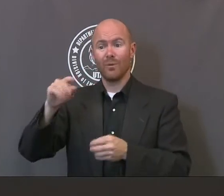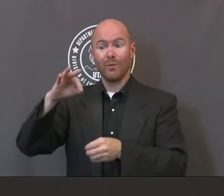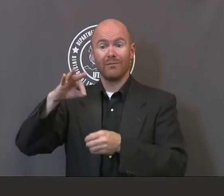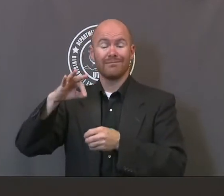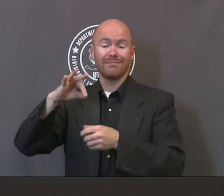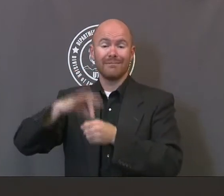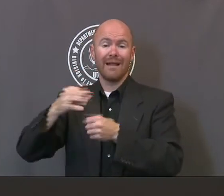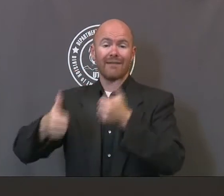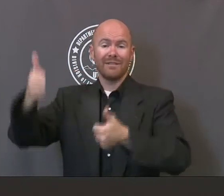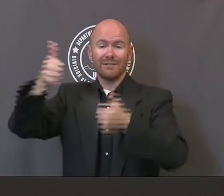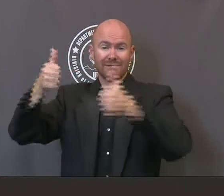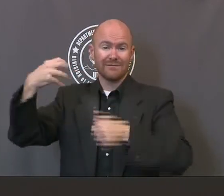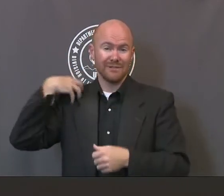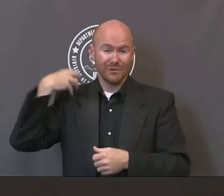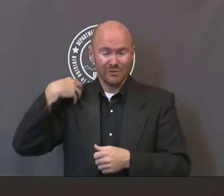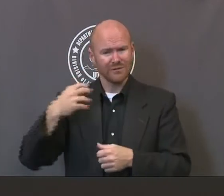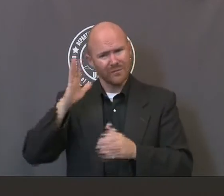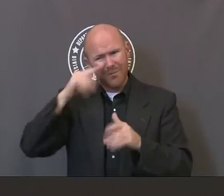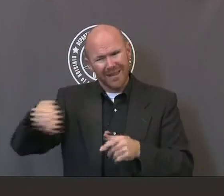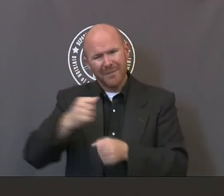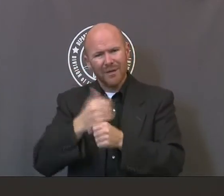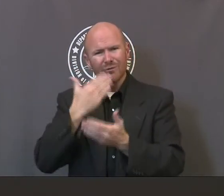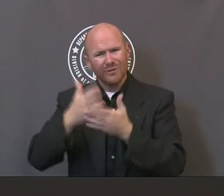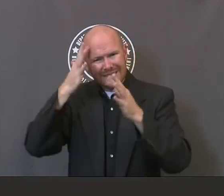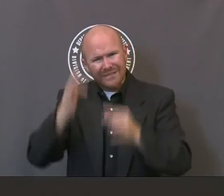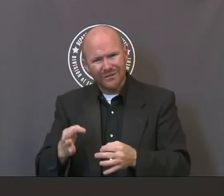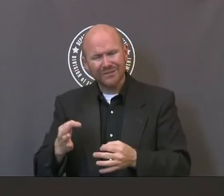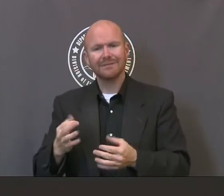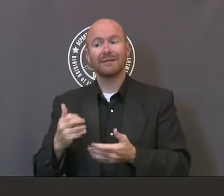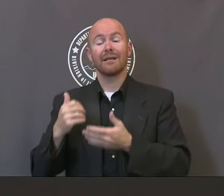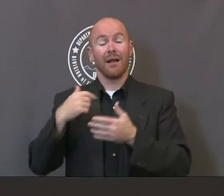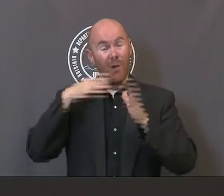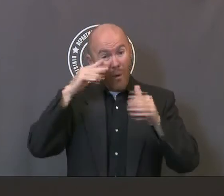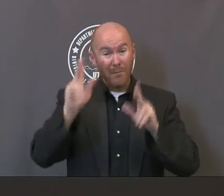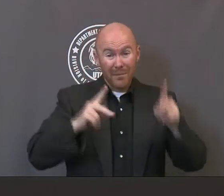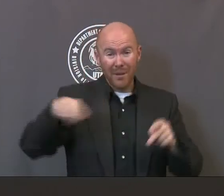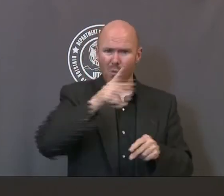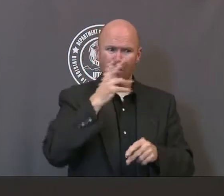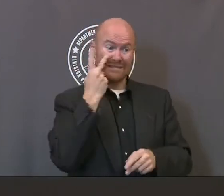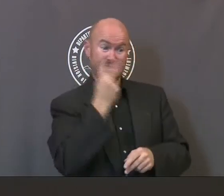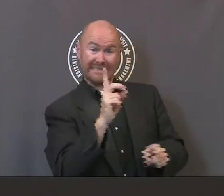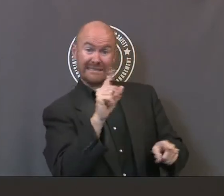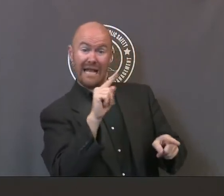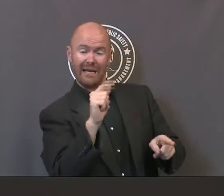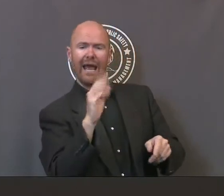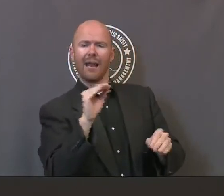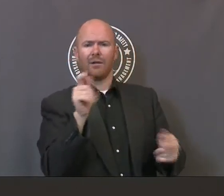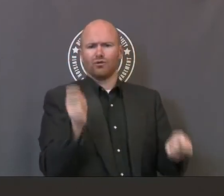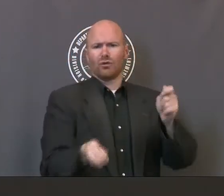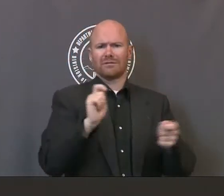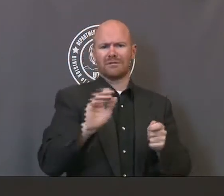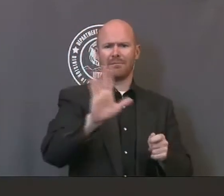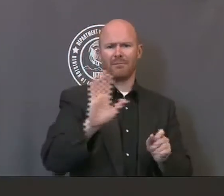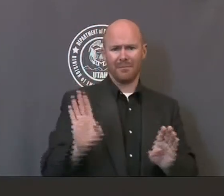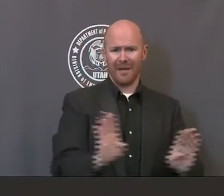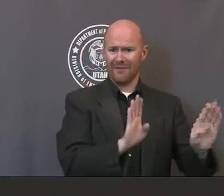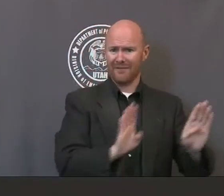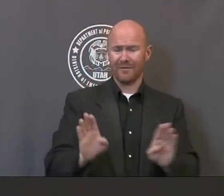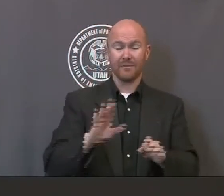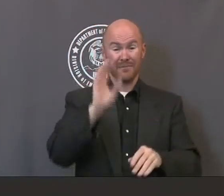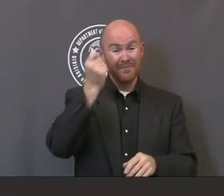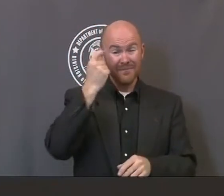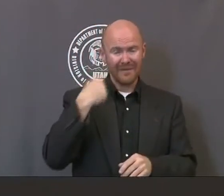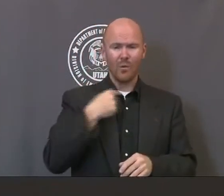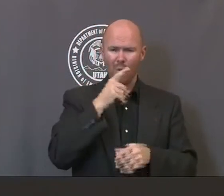and attentive to the information that's pushed and that they'll make the adjustments necessary. And again, we'll make modifications and adjustments